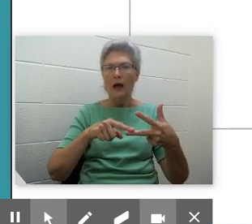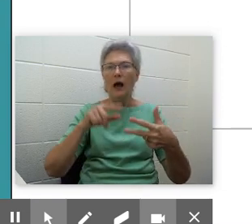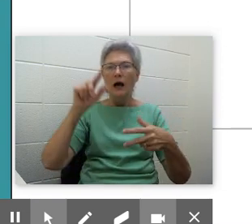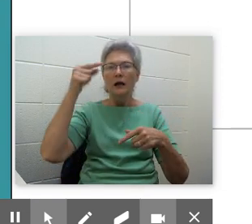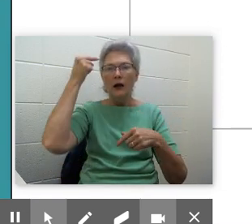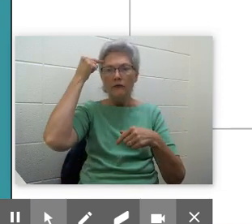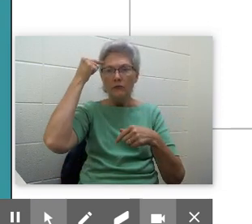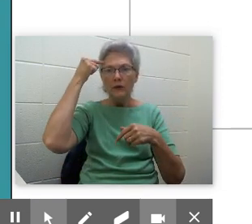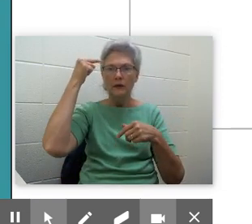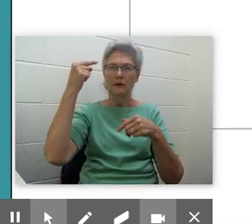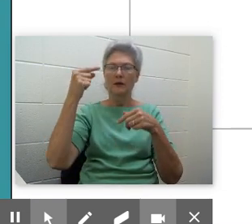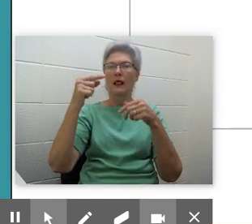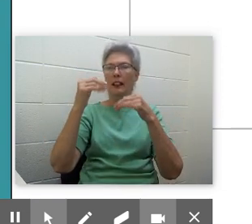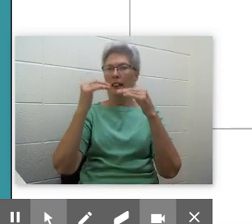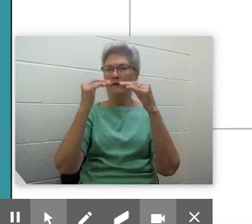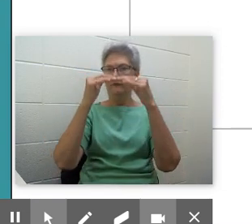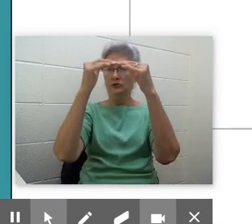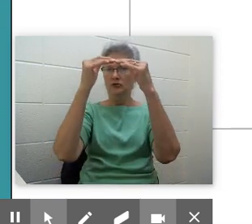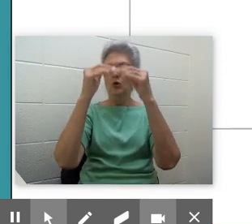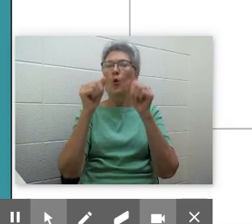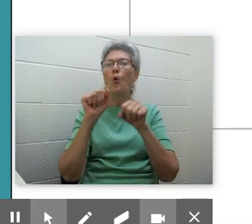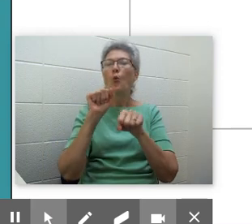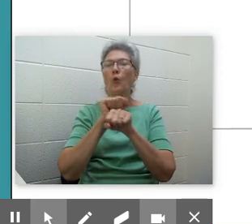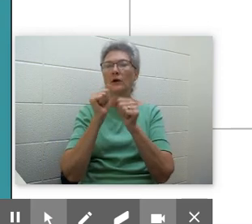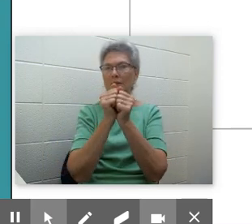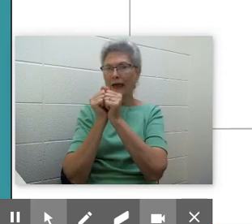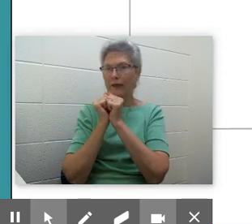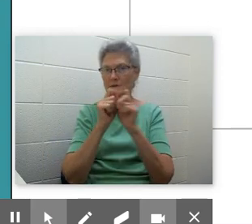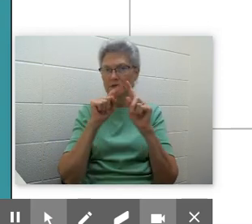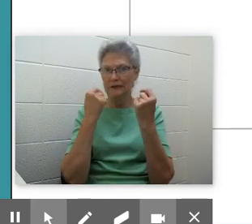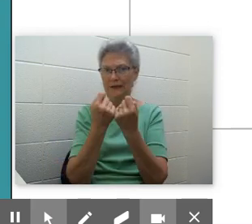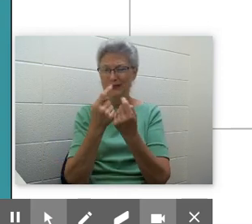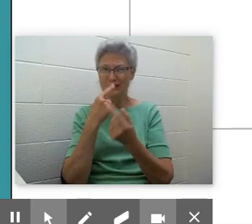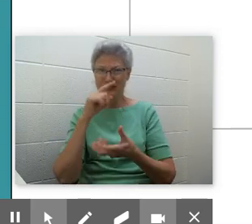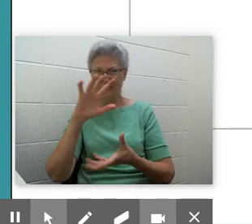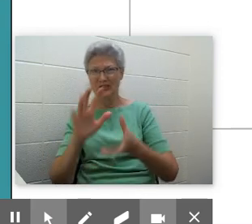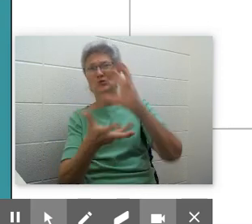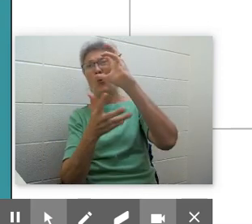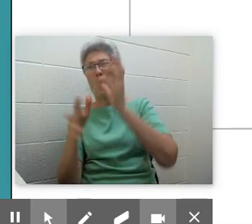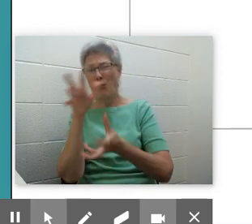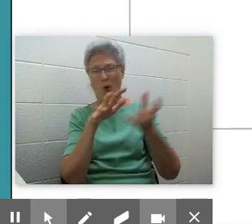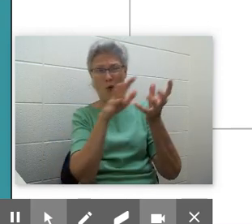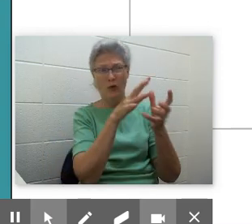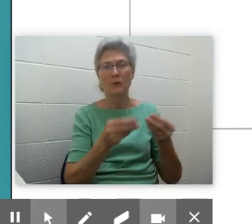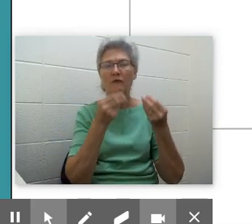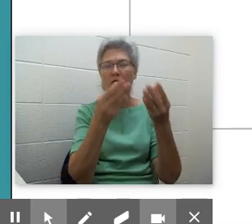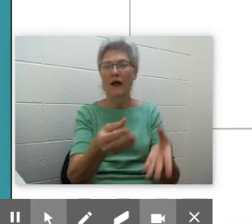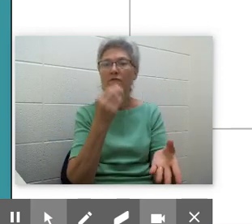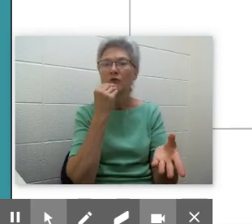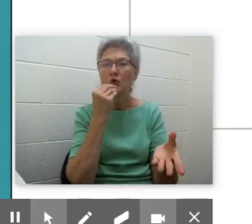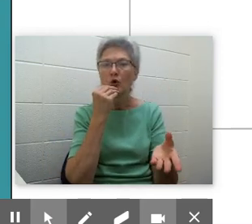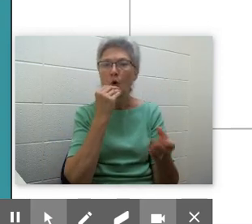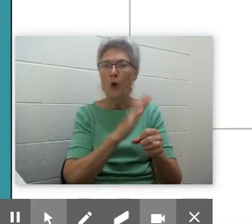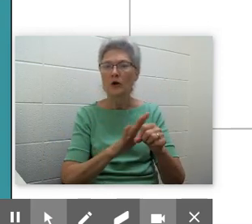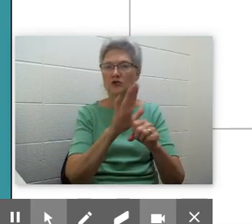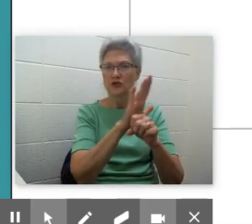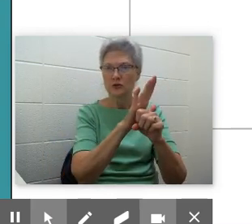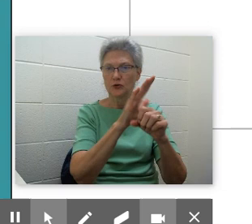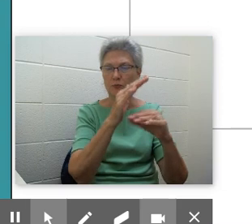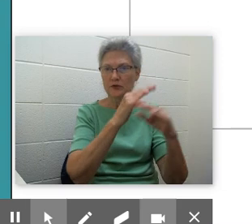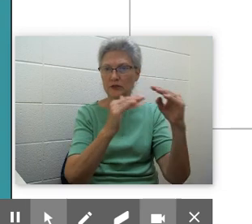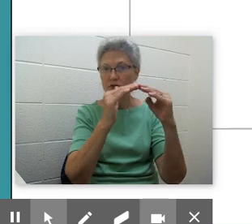together as a team, especially if there's a storm or things, they give us food or shelter. In state government